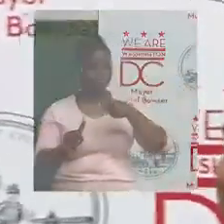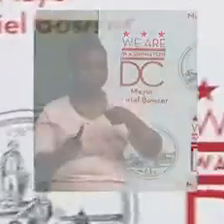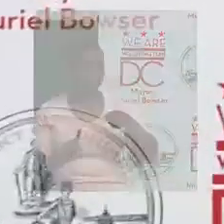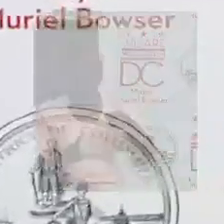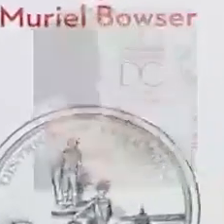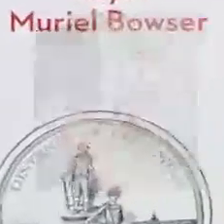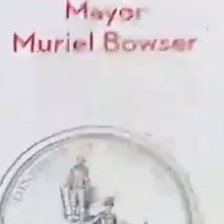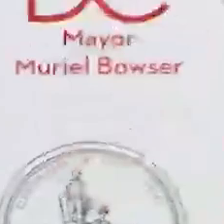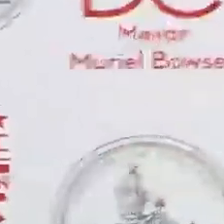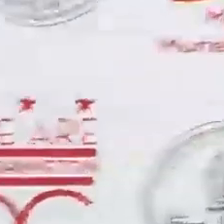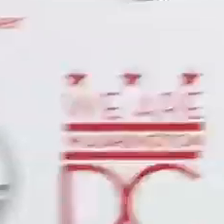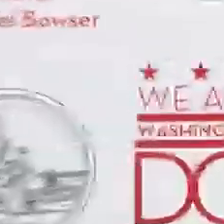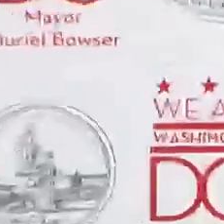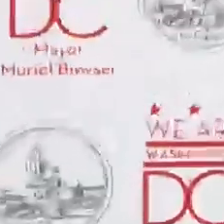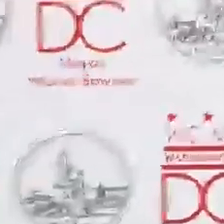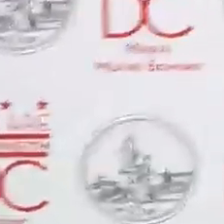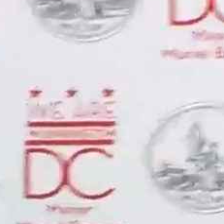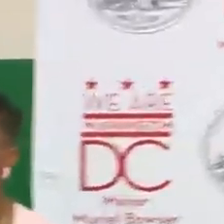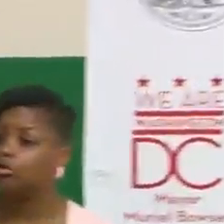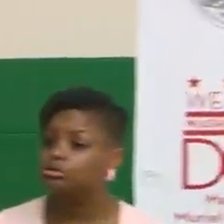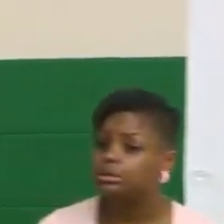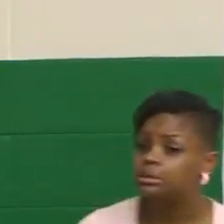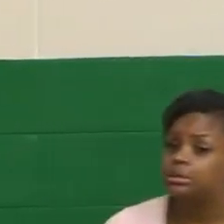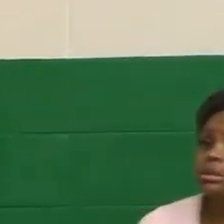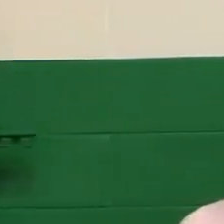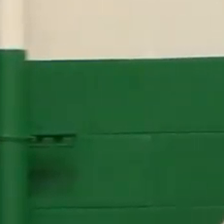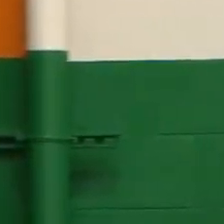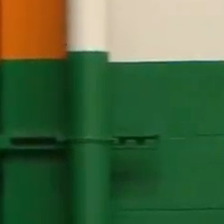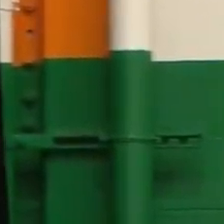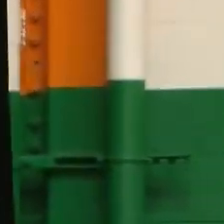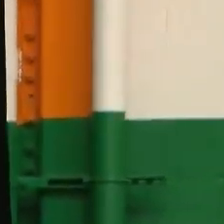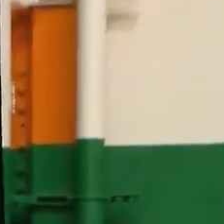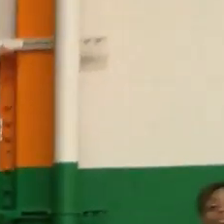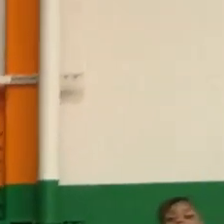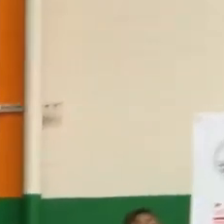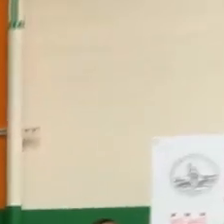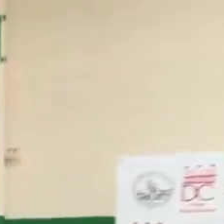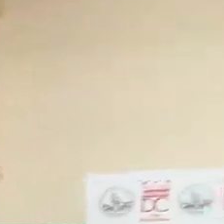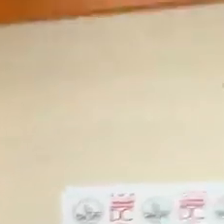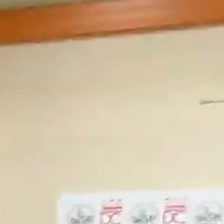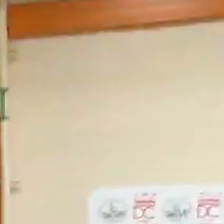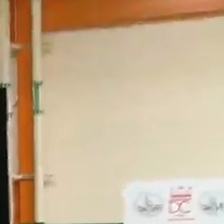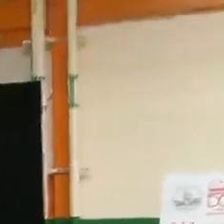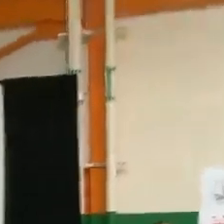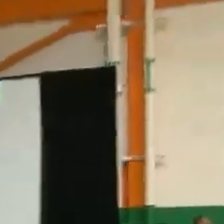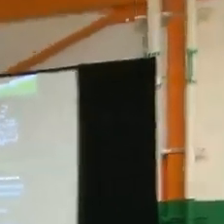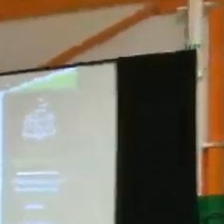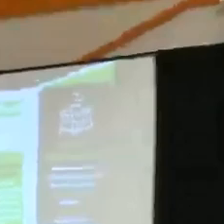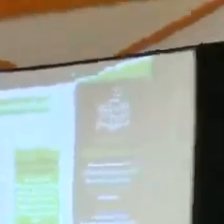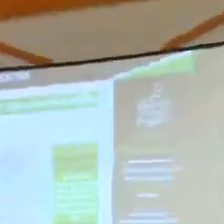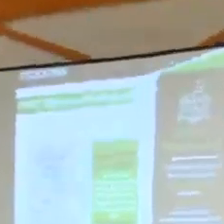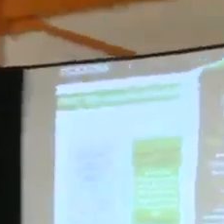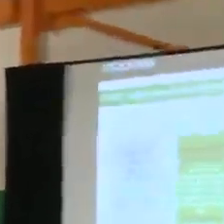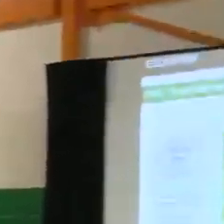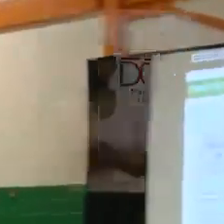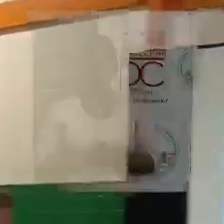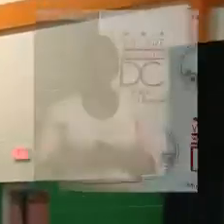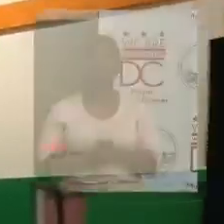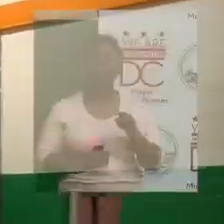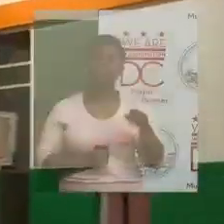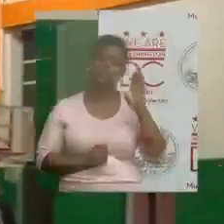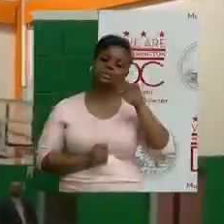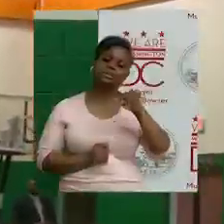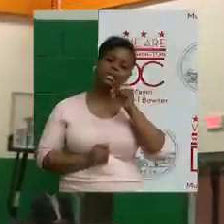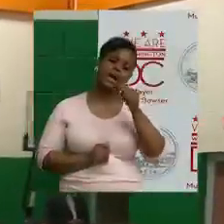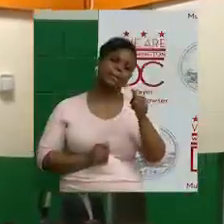term and give you a sense of some of the thematic areas that we're looking at for the next term. I don't consider this a pitch because I think when